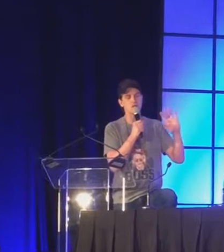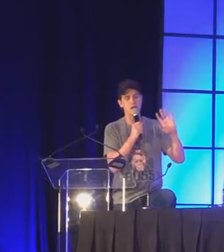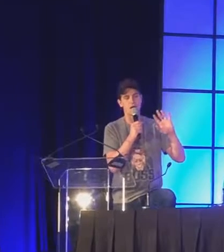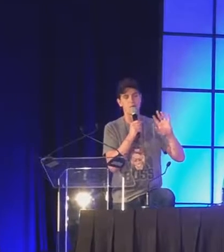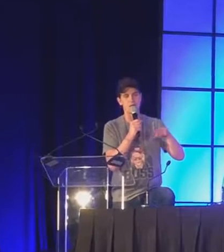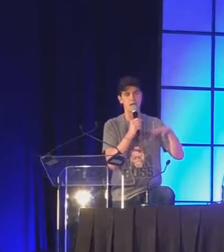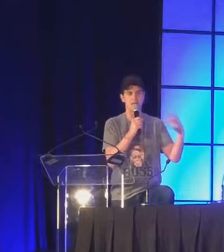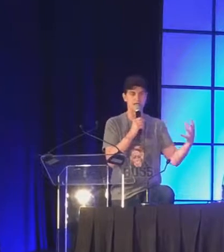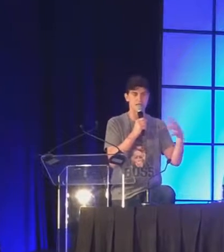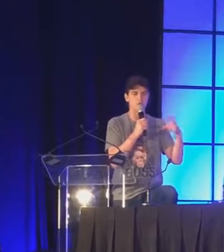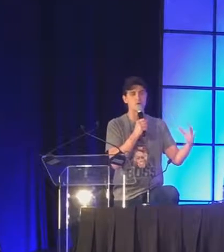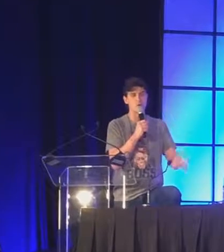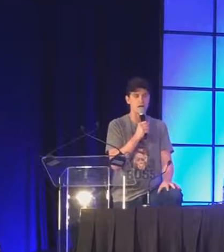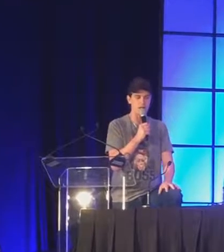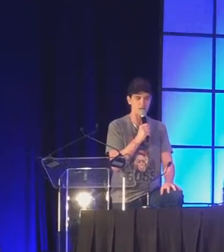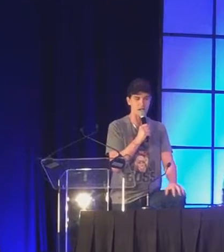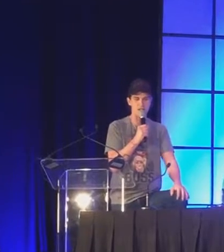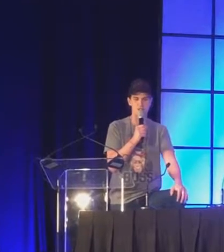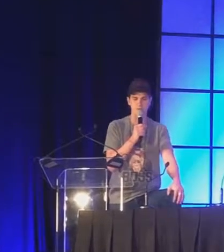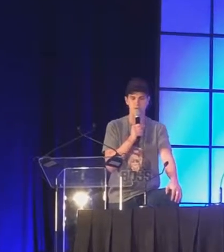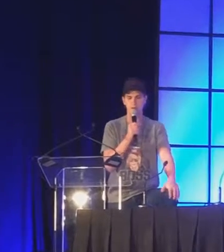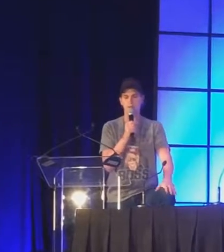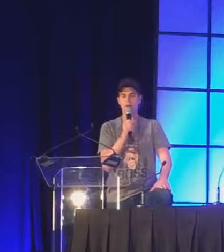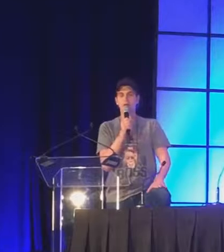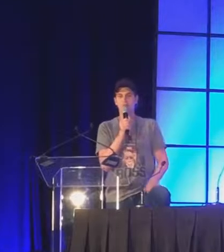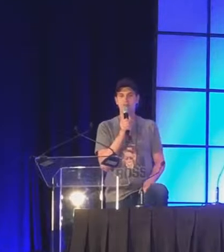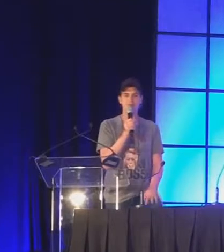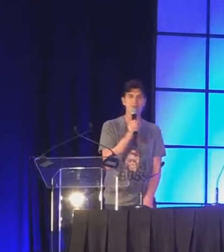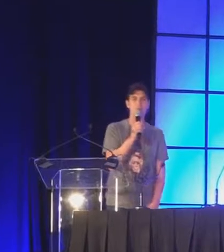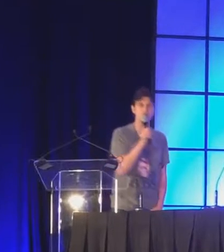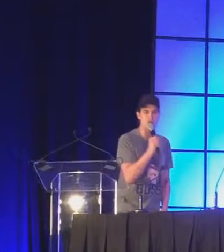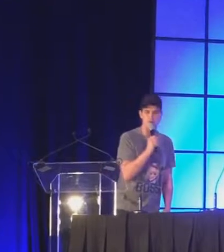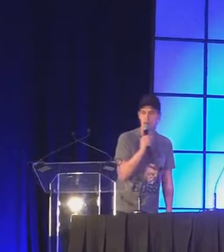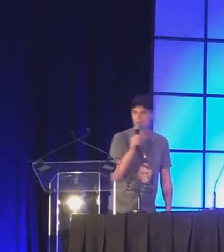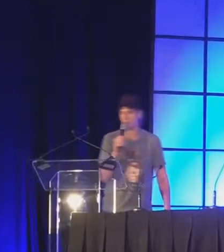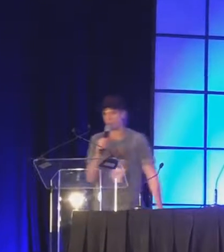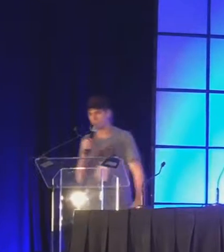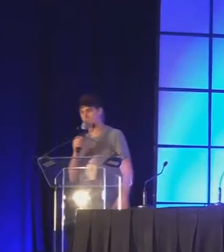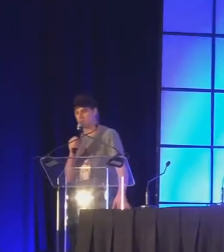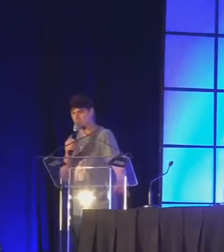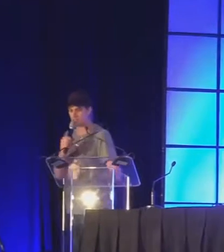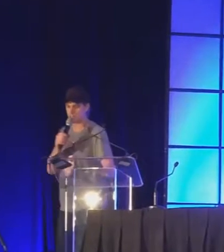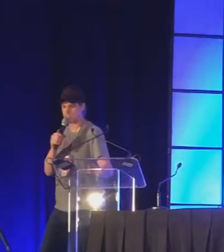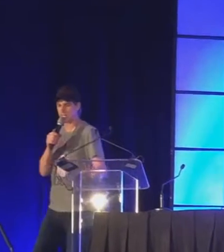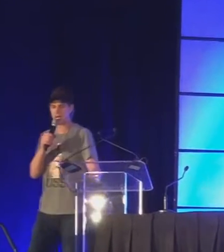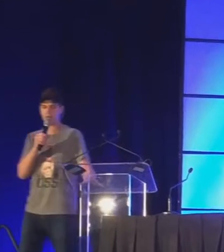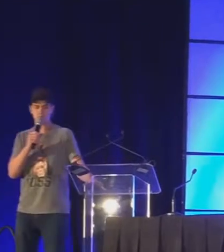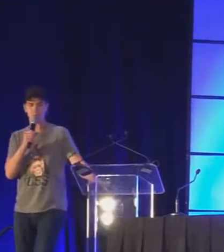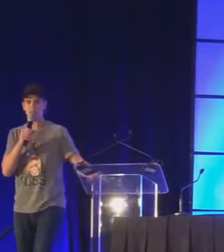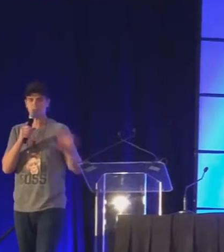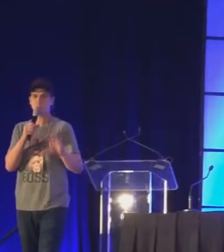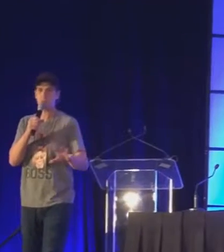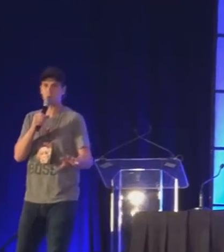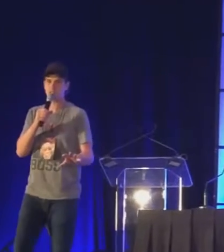her and had some cool interactions with her. But definitely when we shot that movie, those 2 things really stand out,